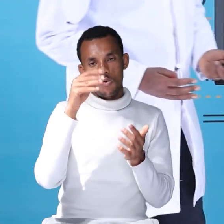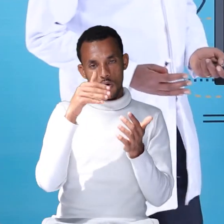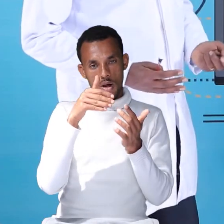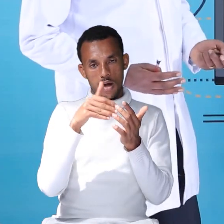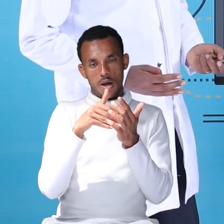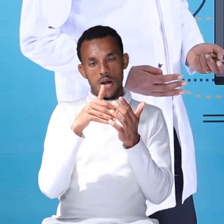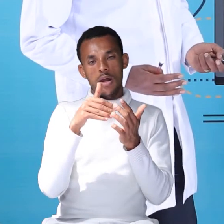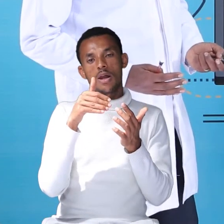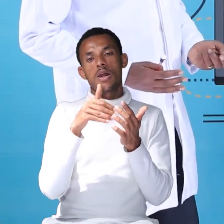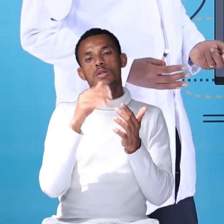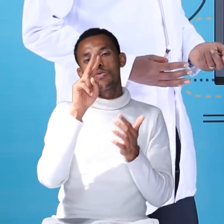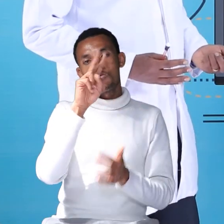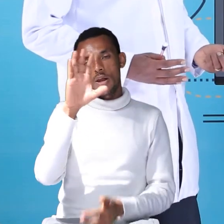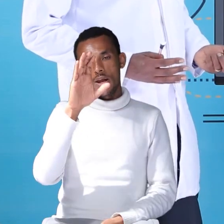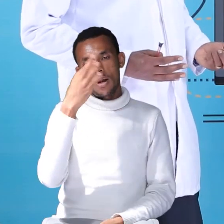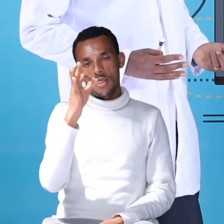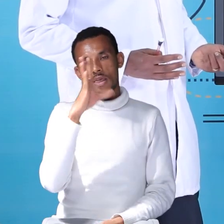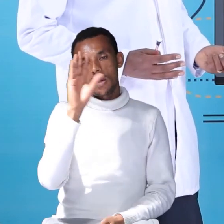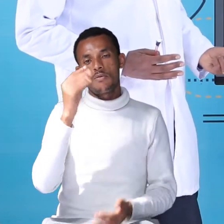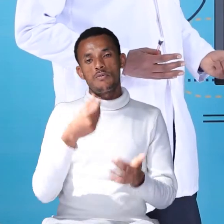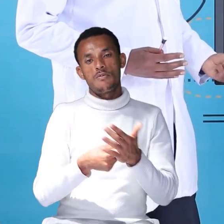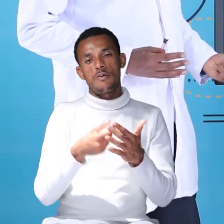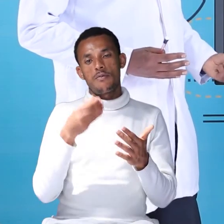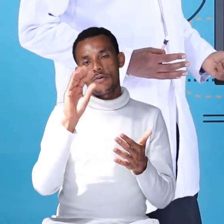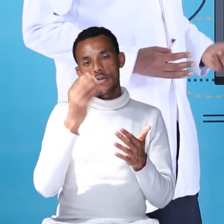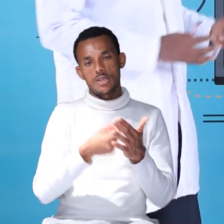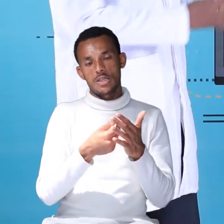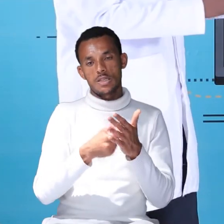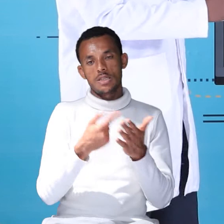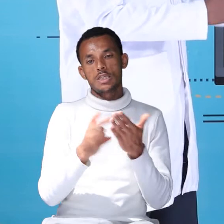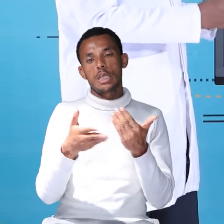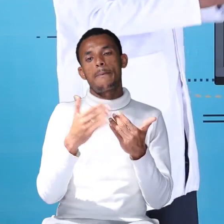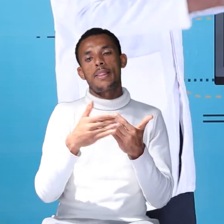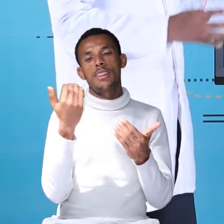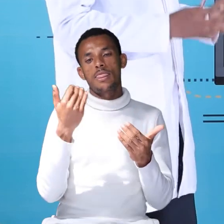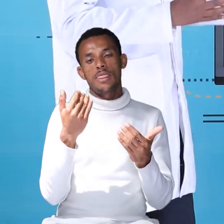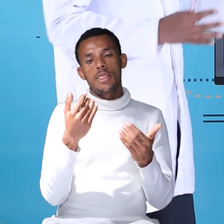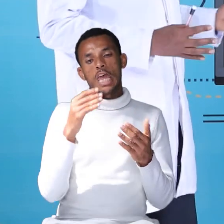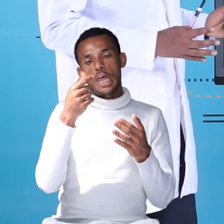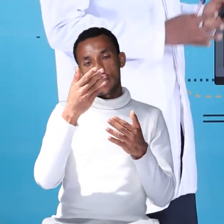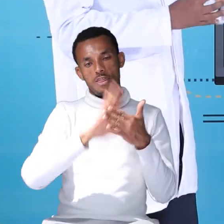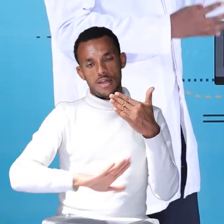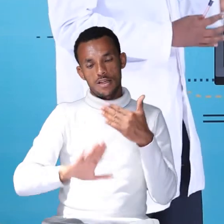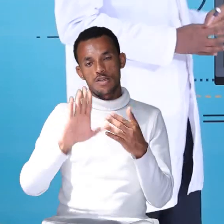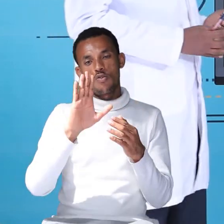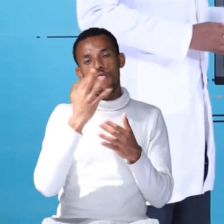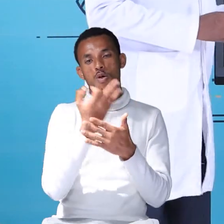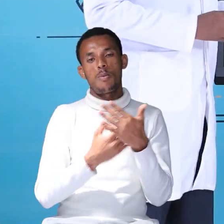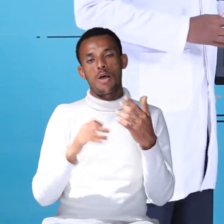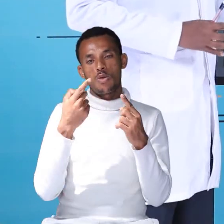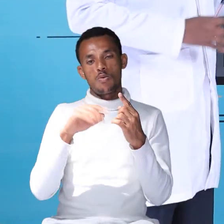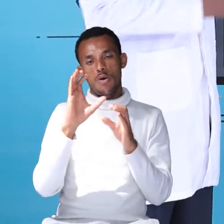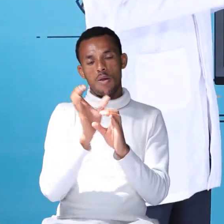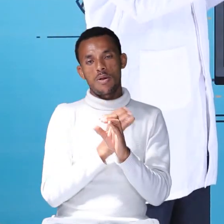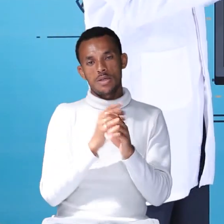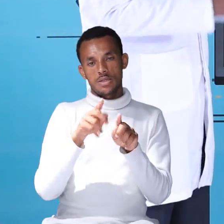monthly 219 and 50 cents it comes. So this is a simple interest formula to